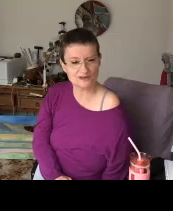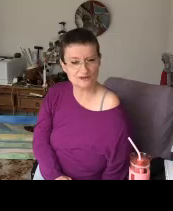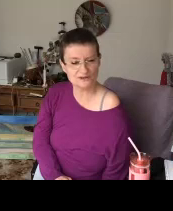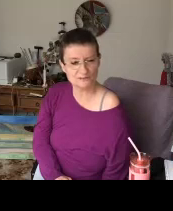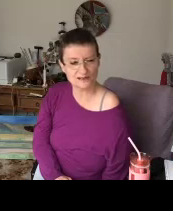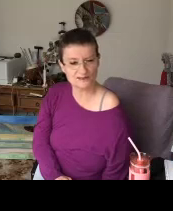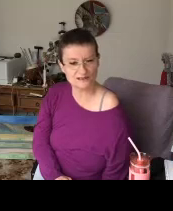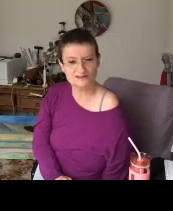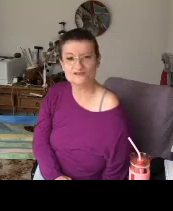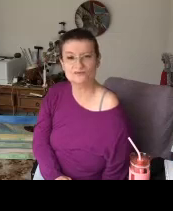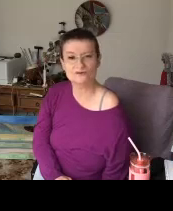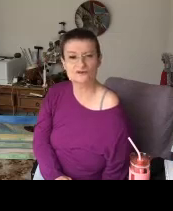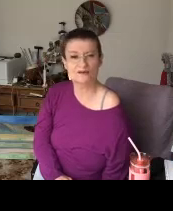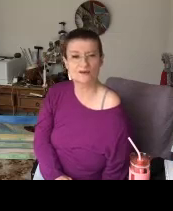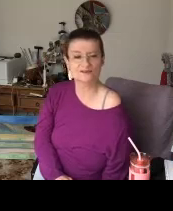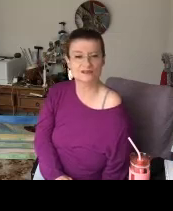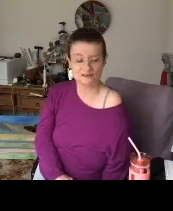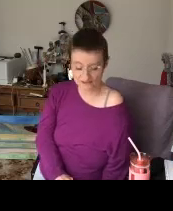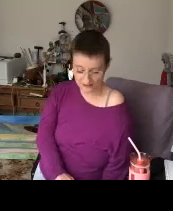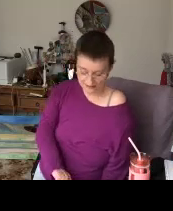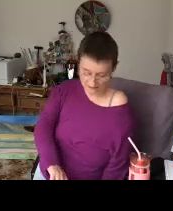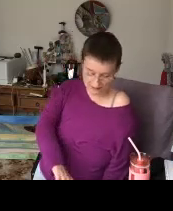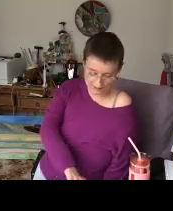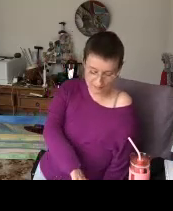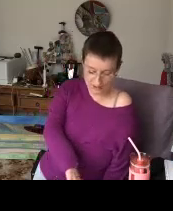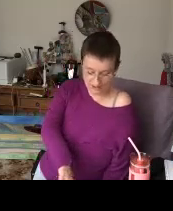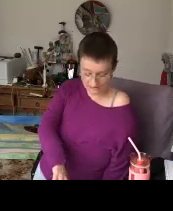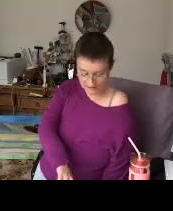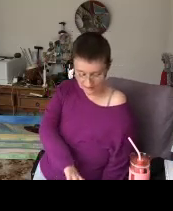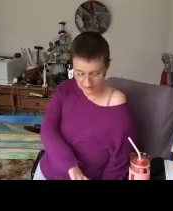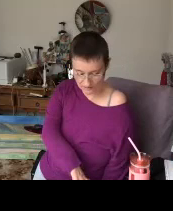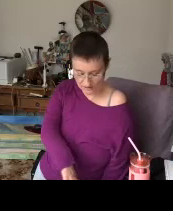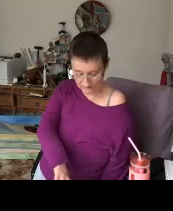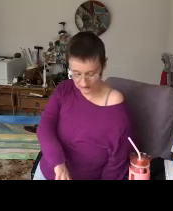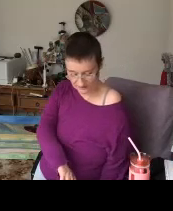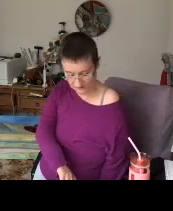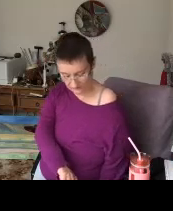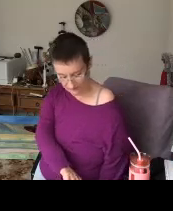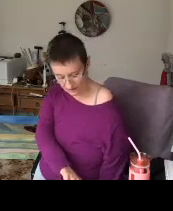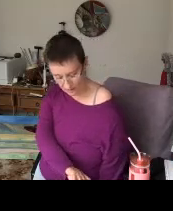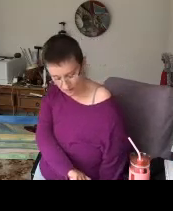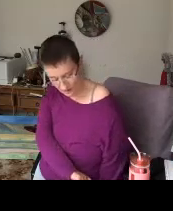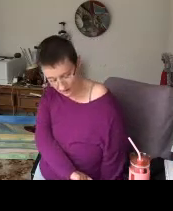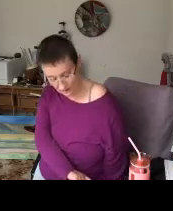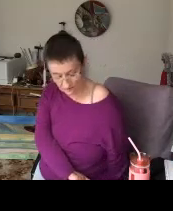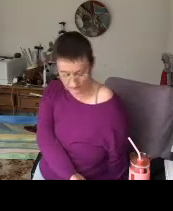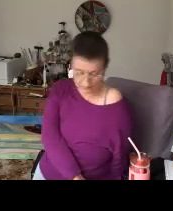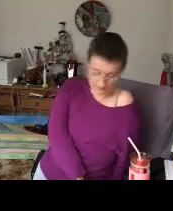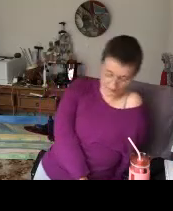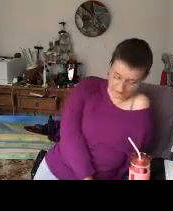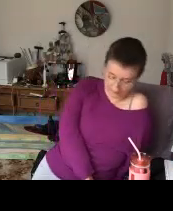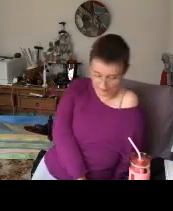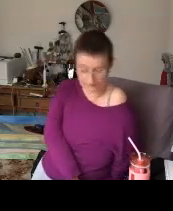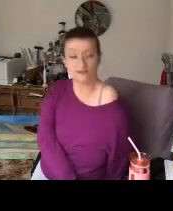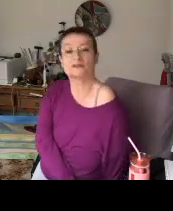magazines, bodybuilding magazines, wheelchair magazines. And I think the birth thing has come a lot